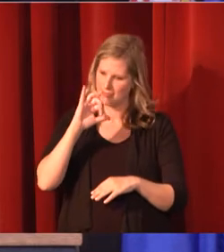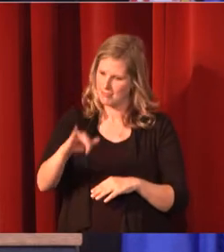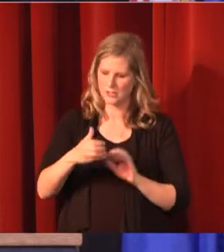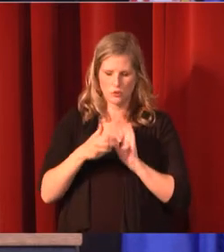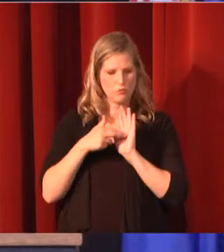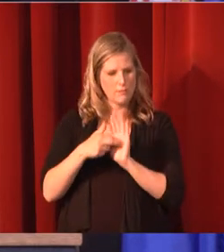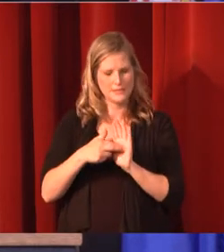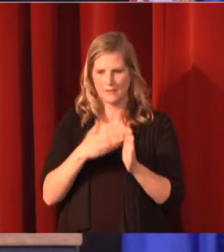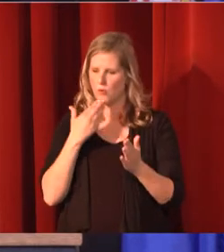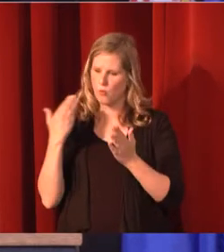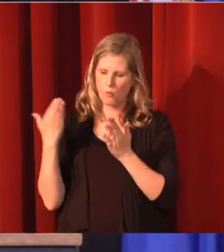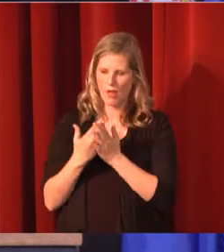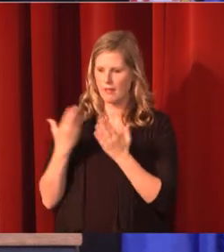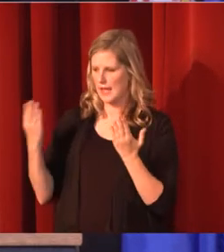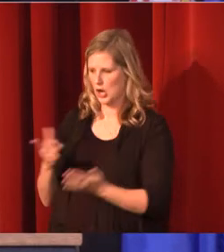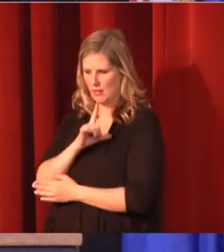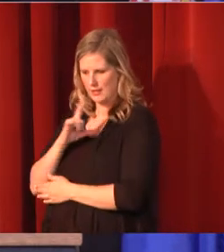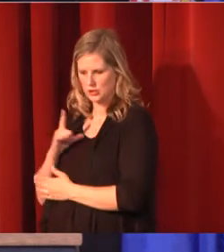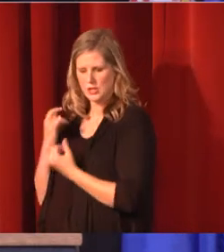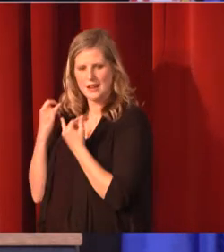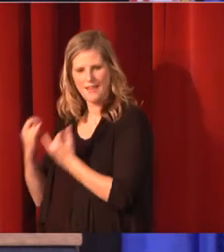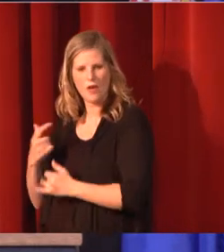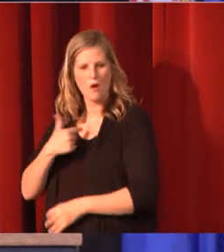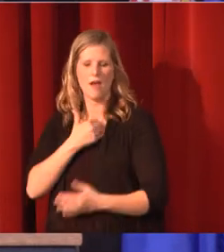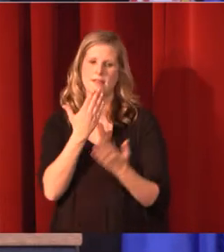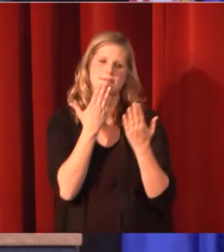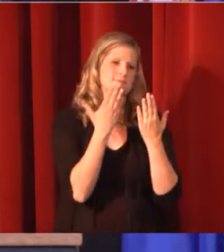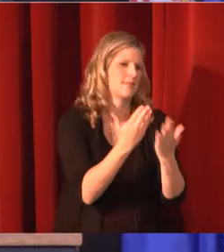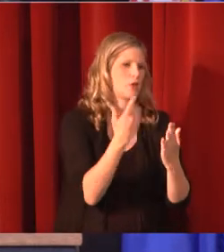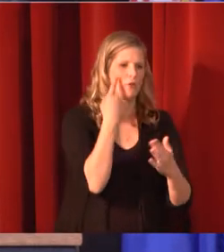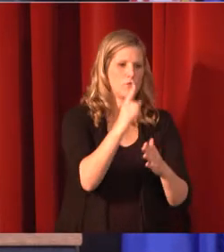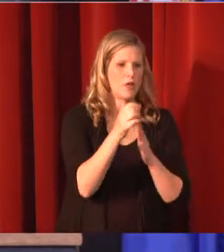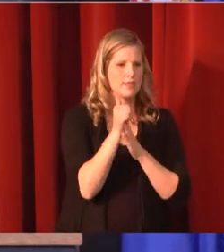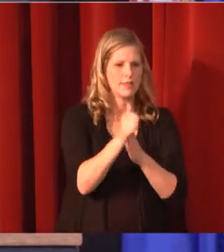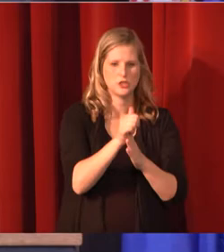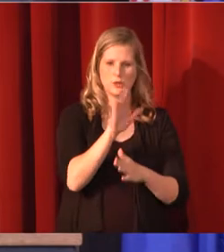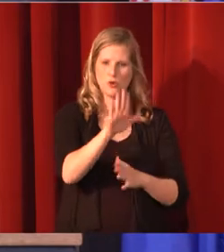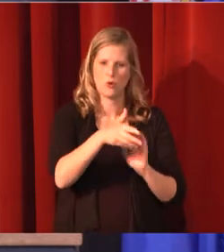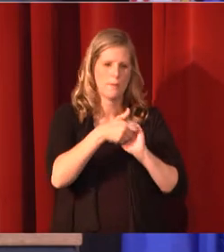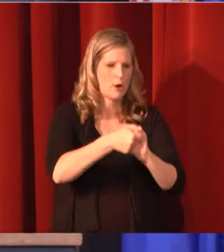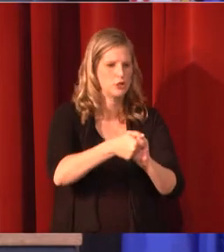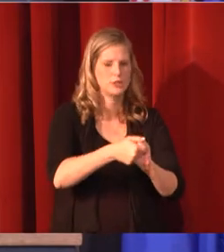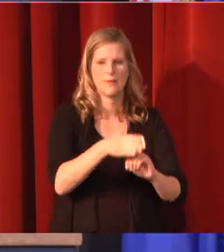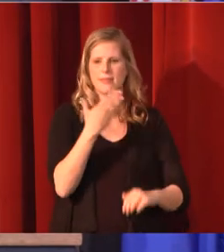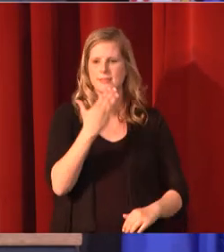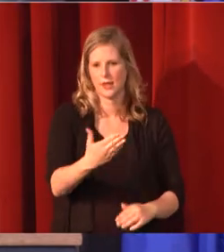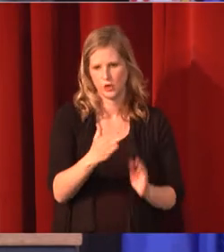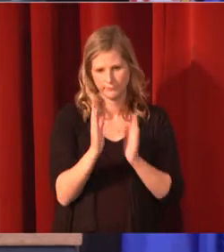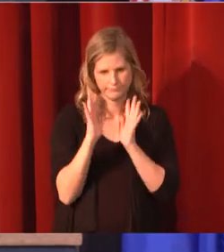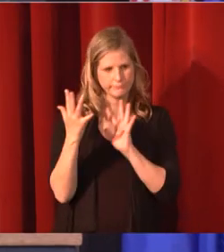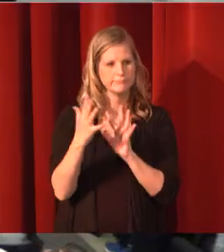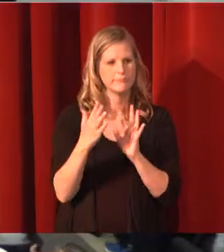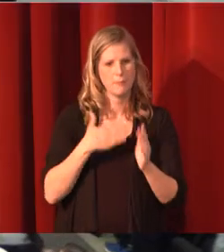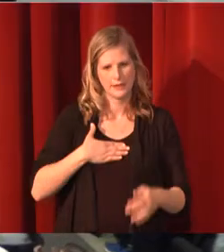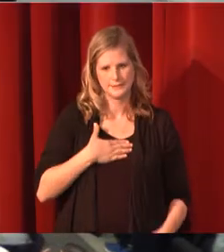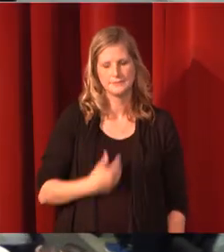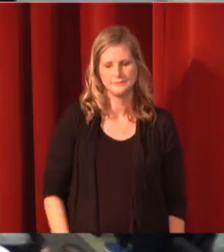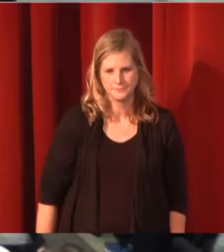represented at the legislature right now and I thank you for your leadership and your partnership please give them all around